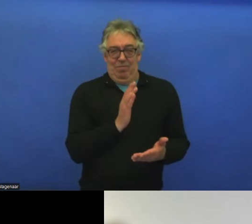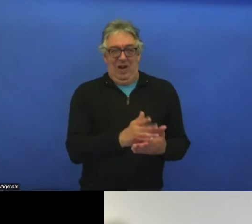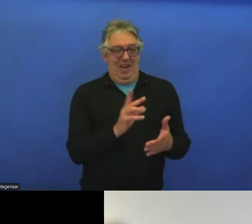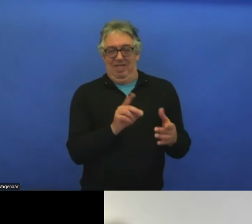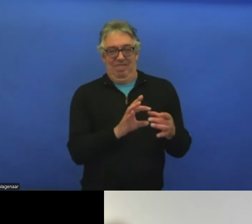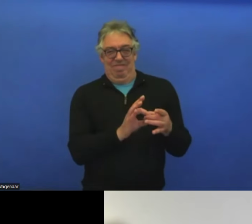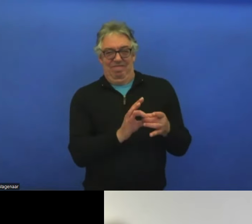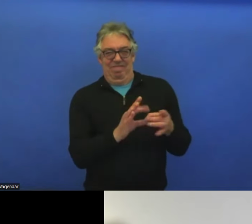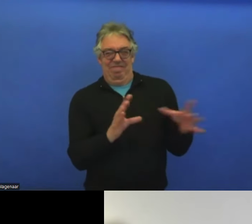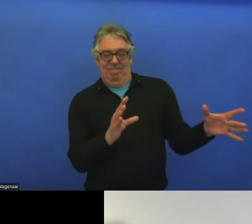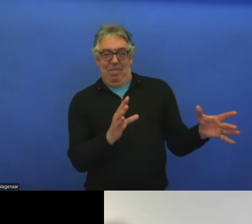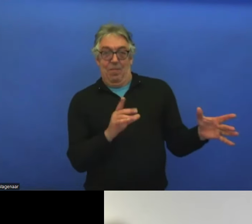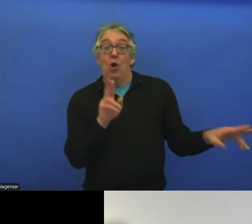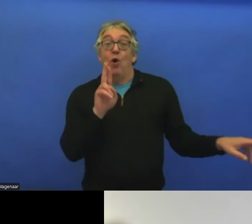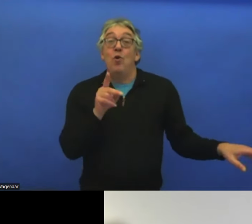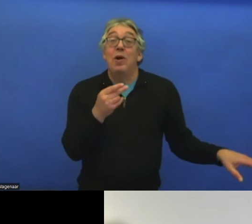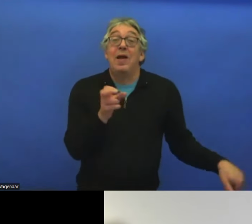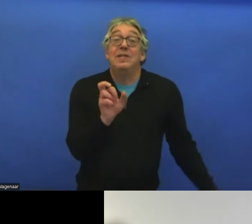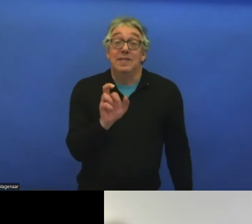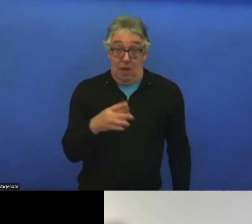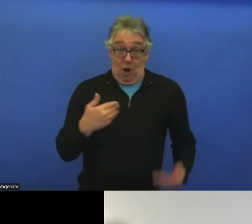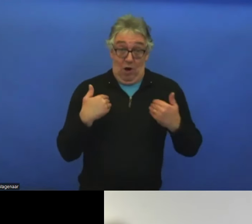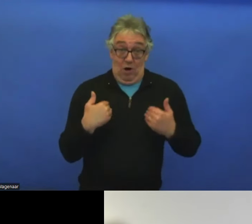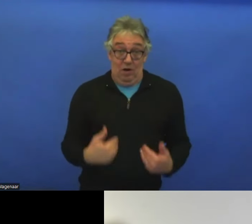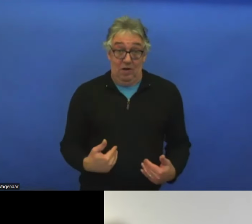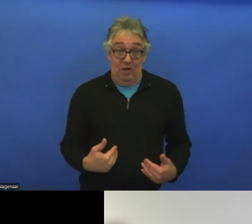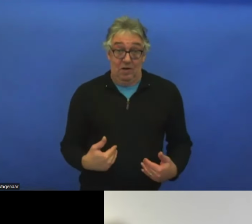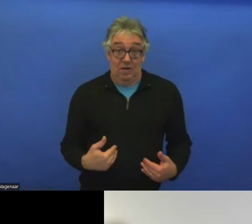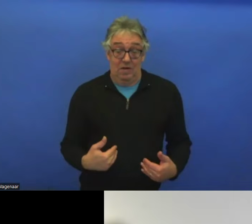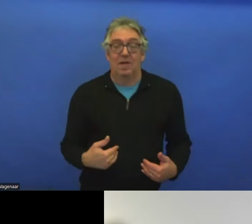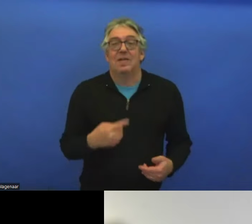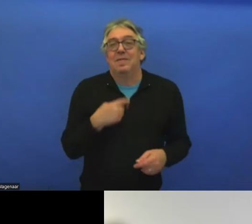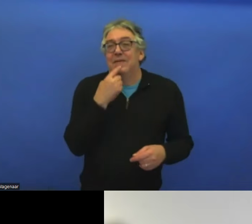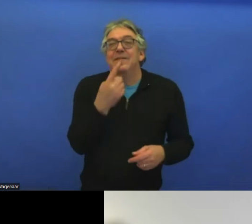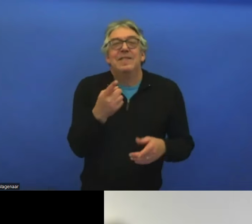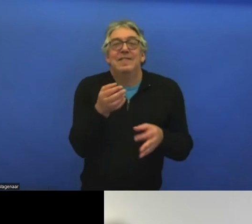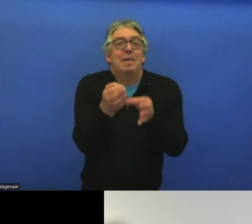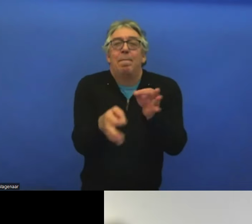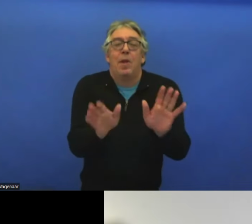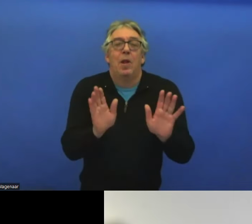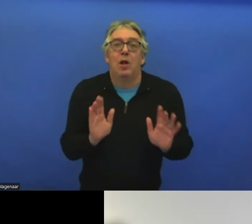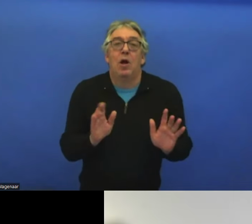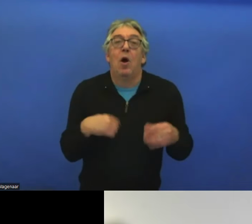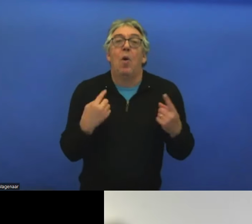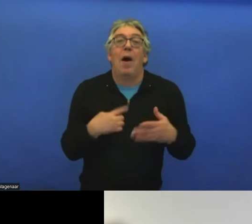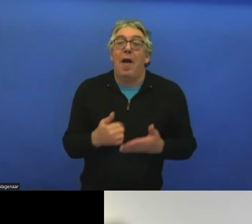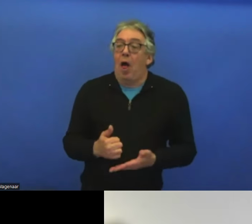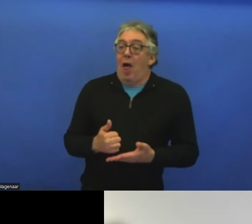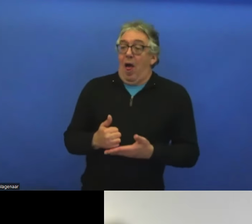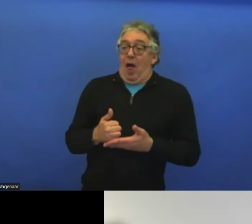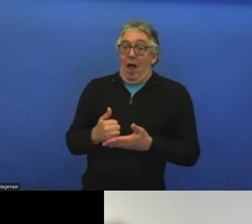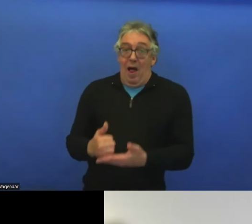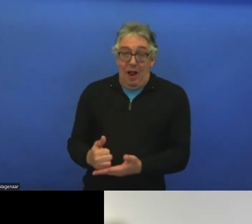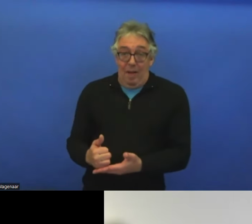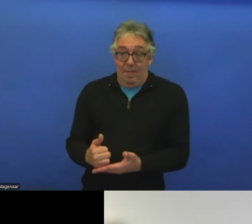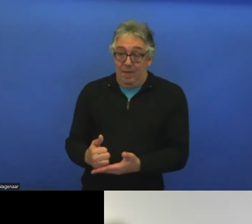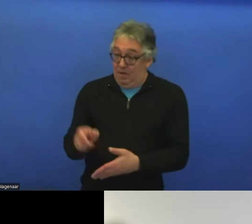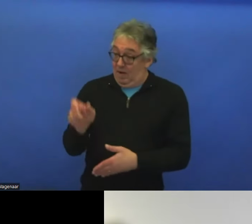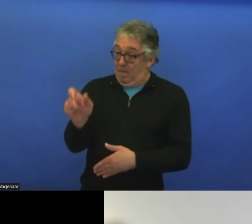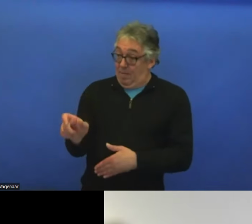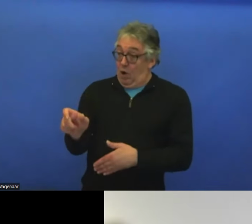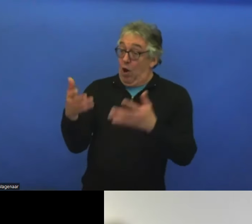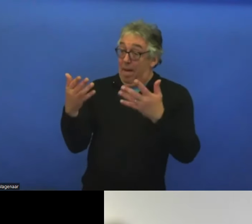a UNHCR. UNHCR, if you will, just to simplify it, is helping the survivors of human rights